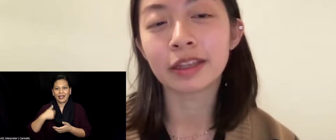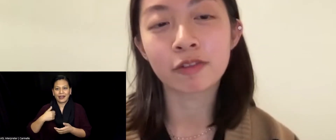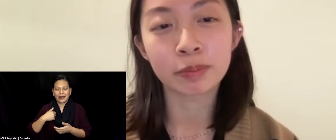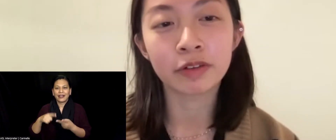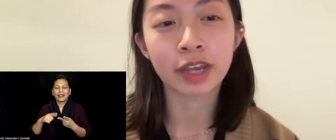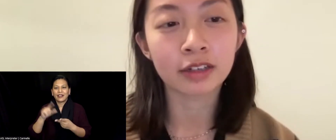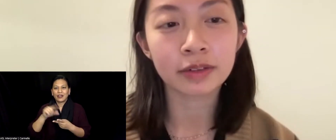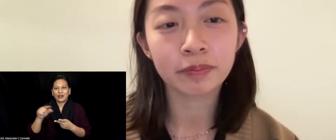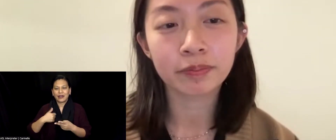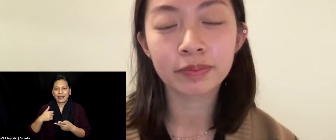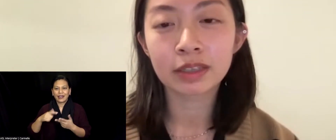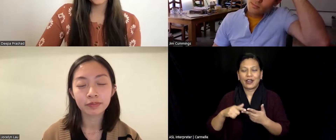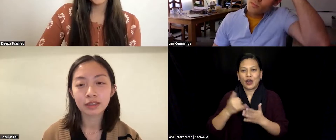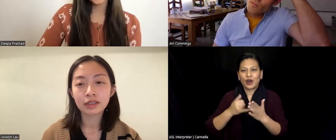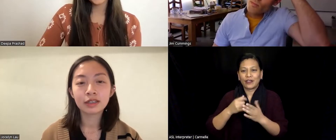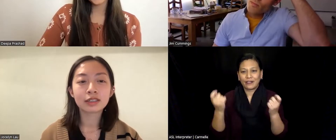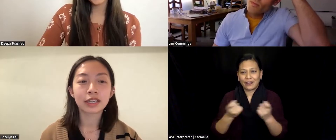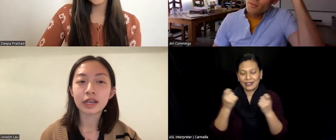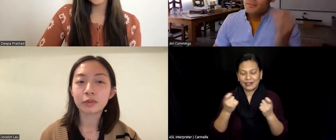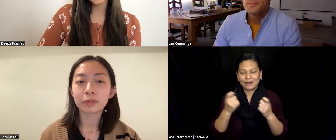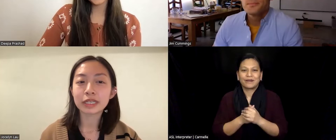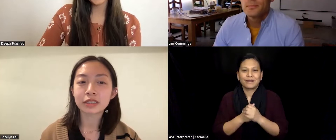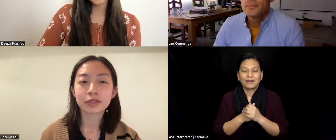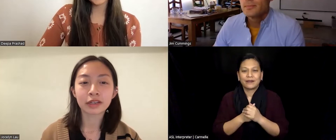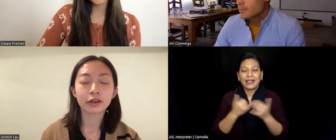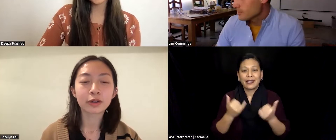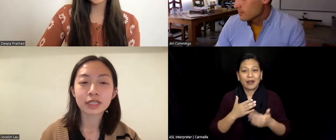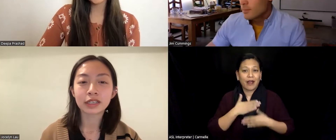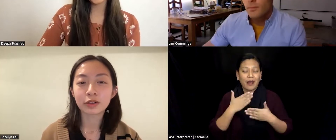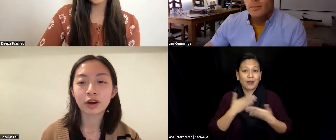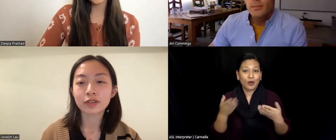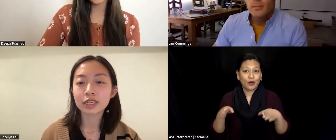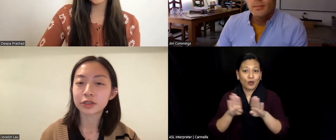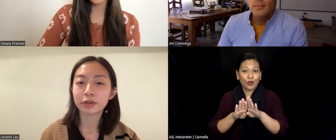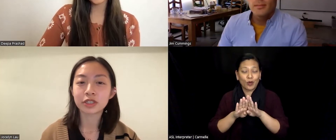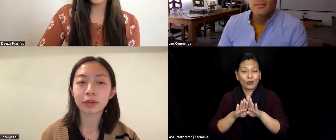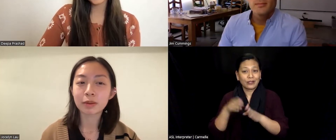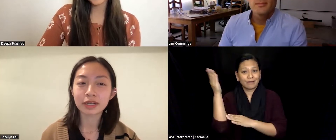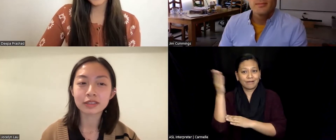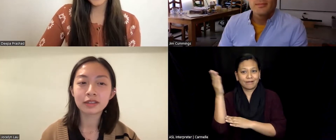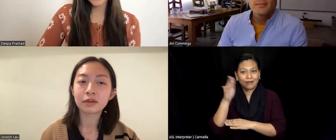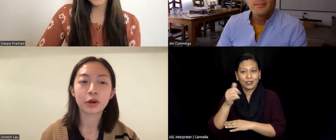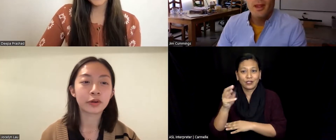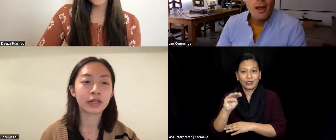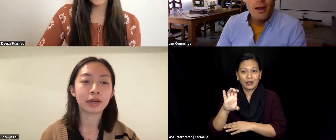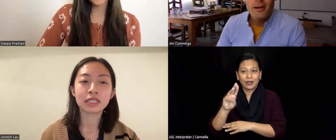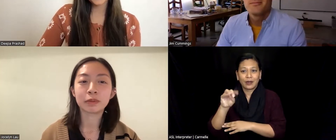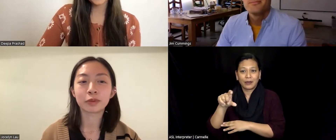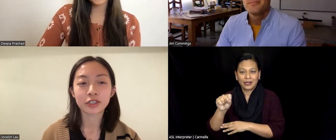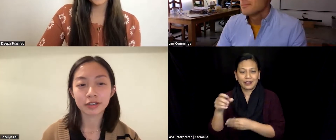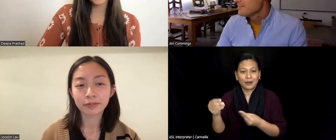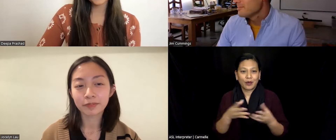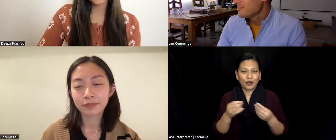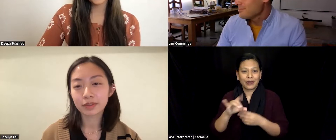Program, and the Government of Canada. Today, we're pleased to present our closing keynote conversation with Jim Cummings, moderated by